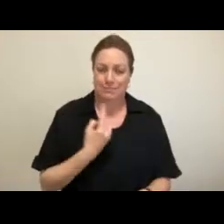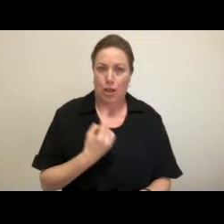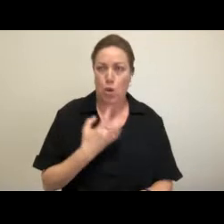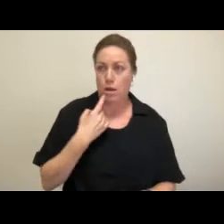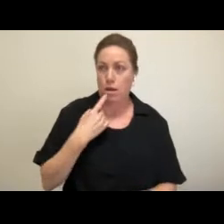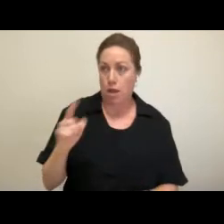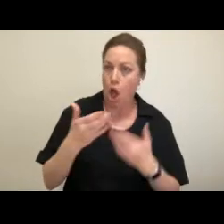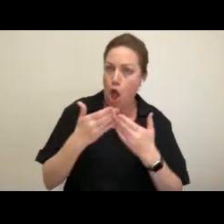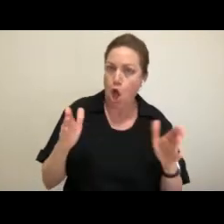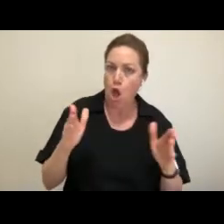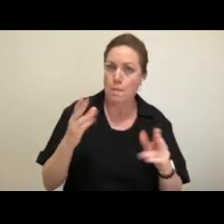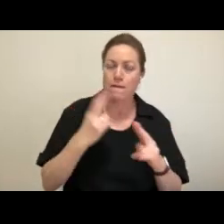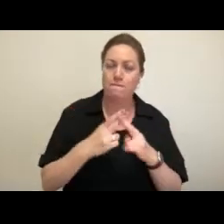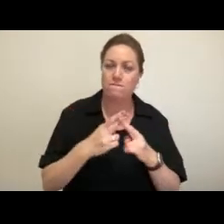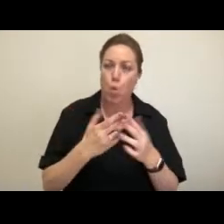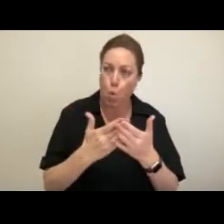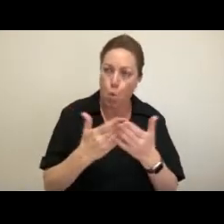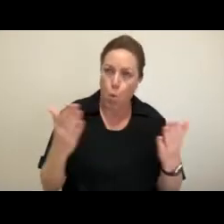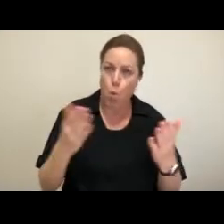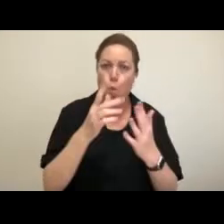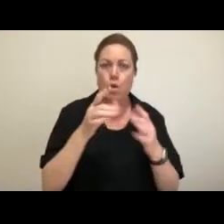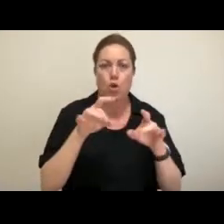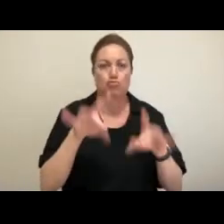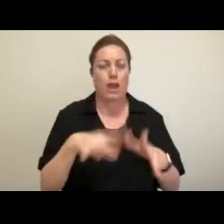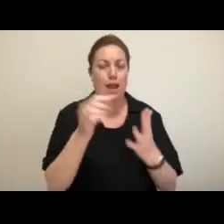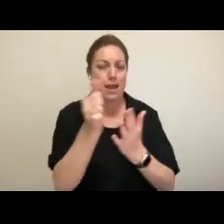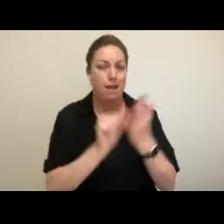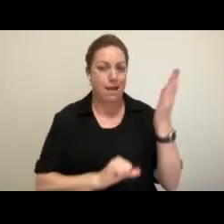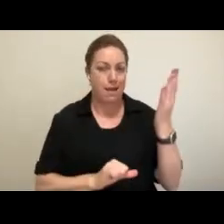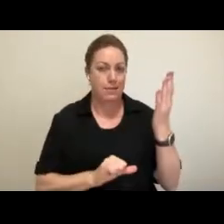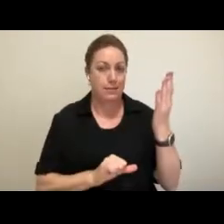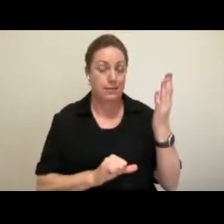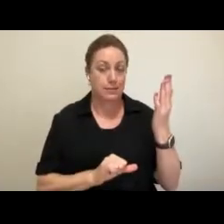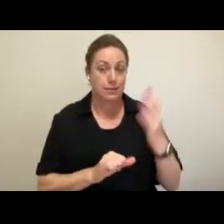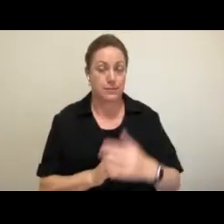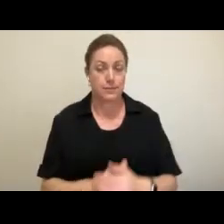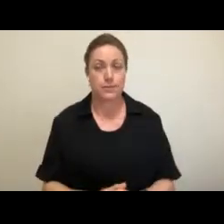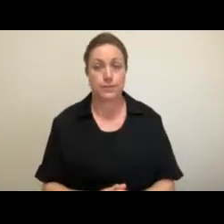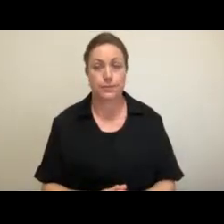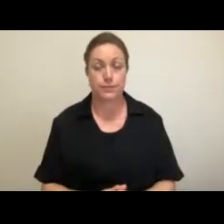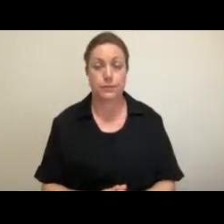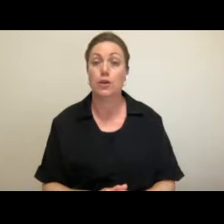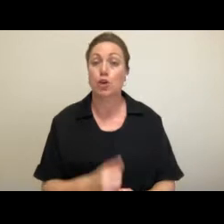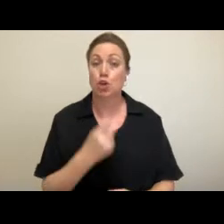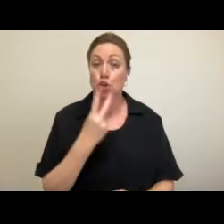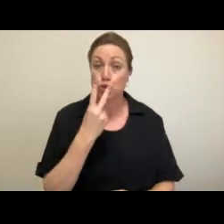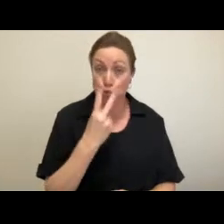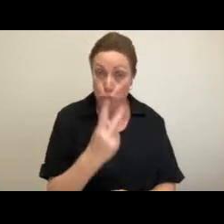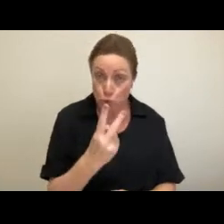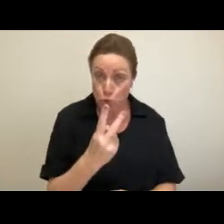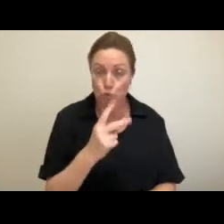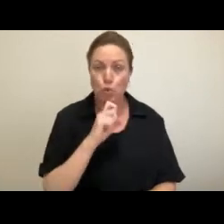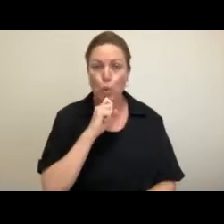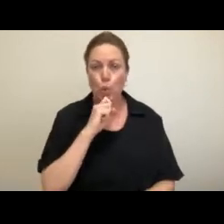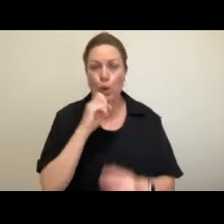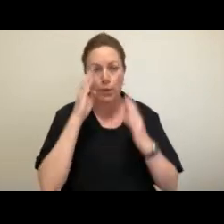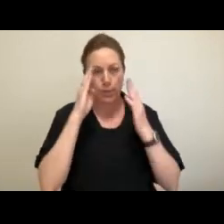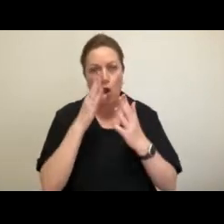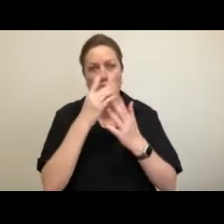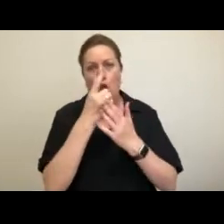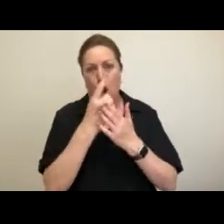artists. 2 of these will only be open to Aboriginal and Torres Strait Islander